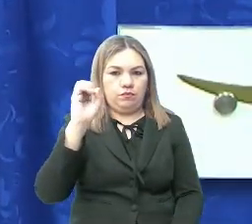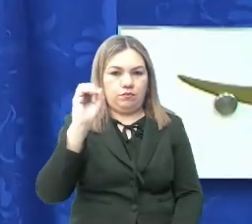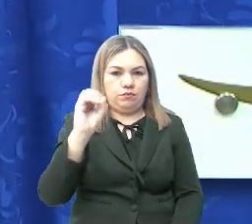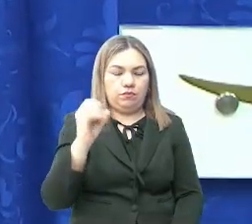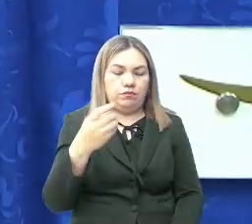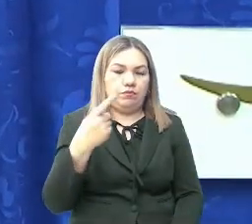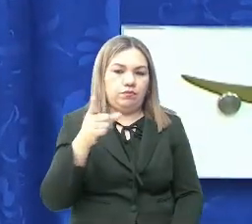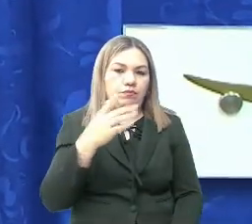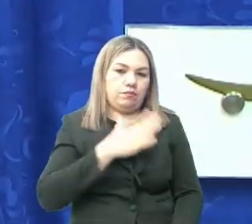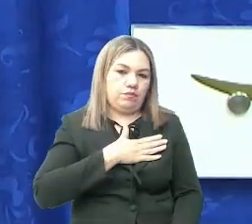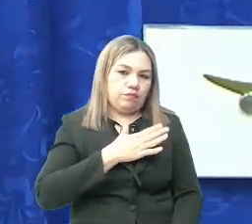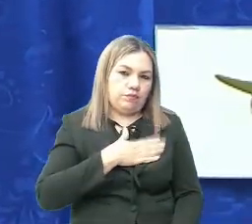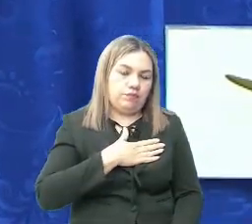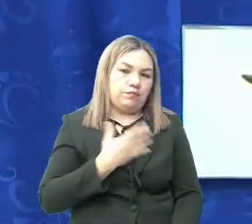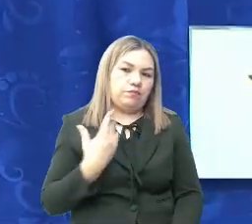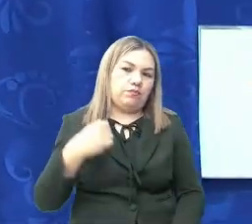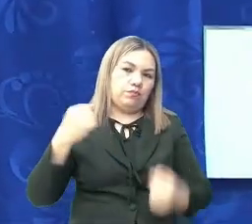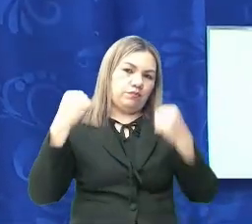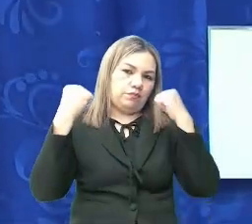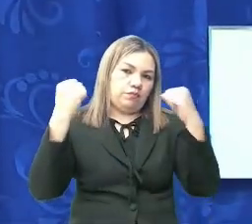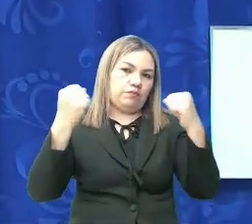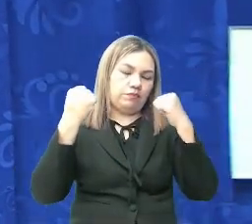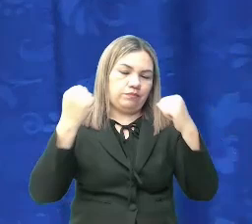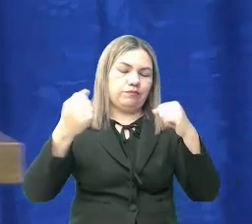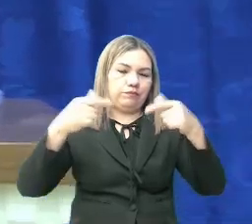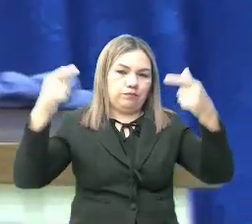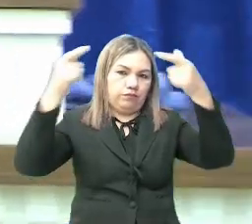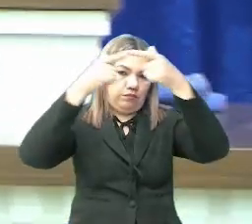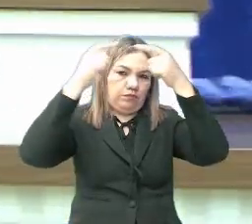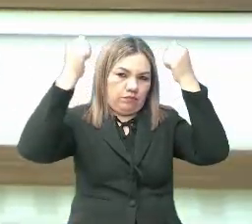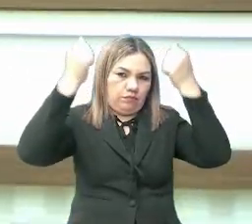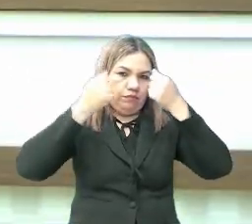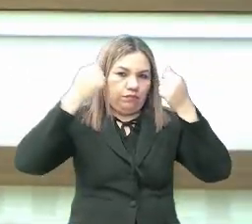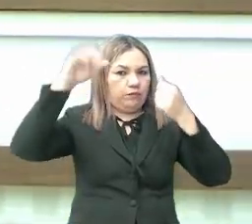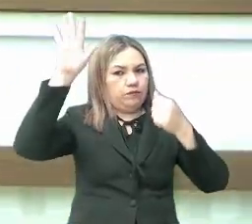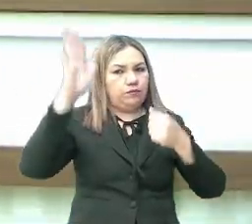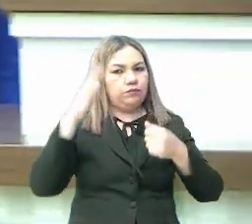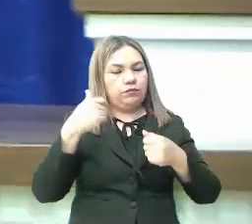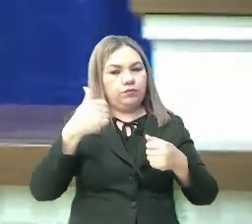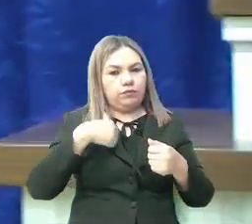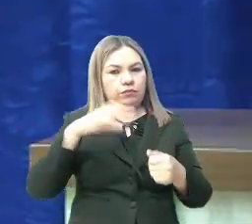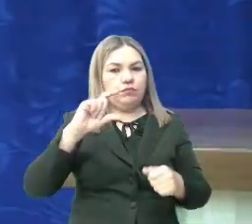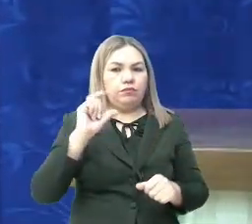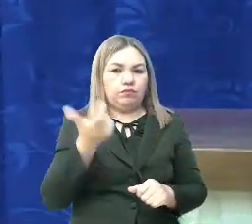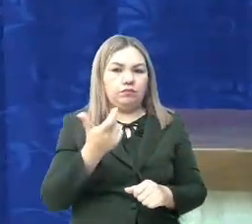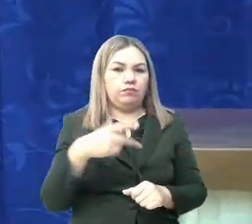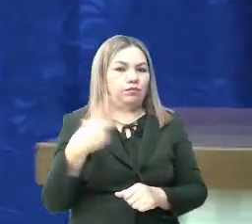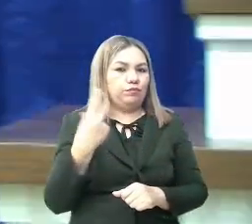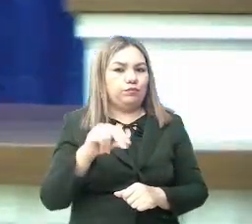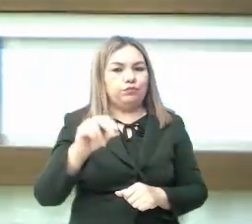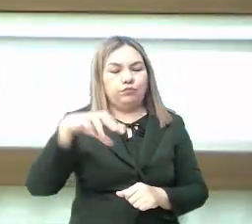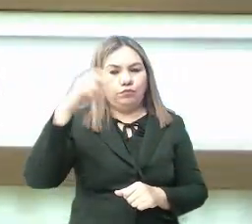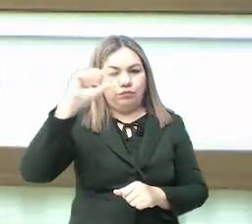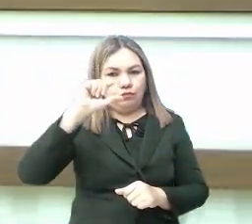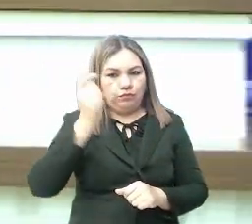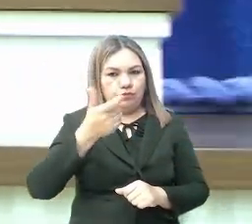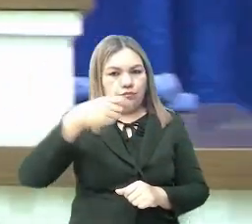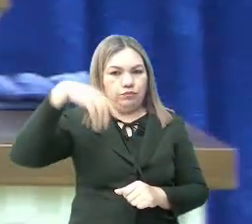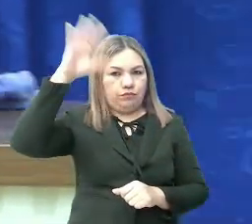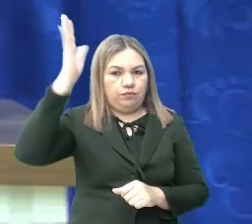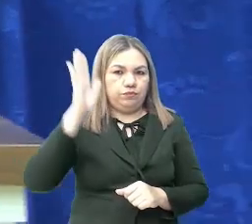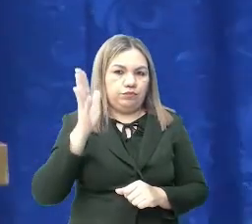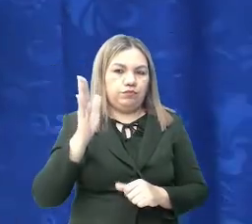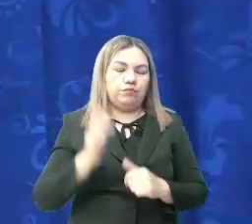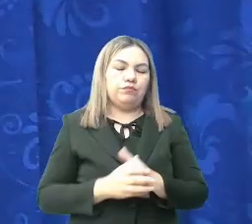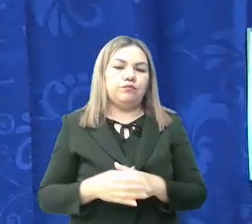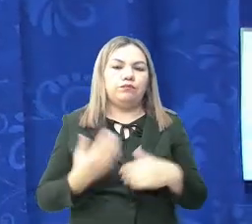what we want to hear, then we're wanting to win the kingdom of God in our way and not in the way of the